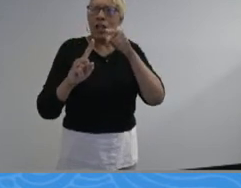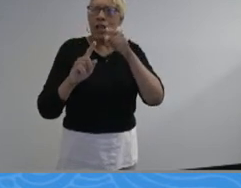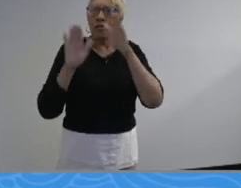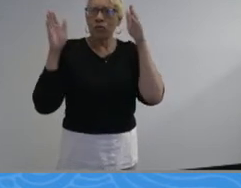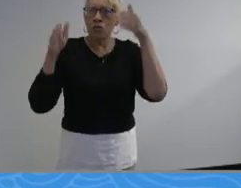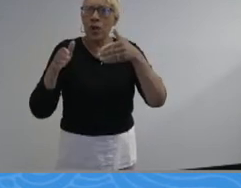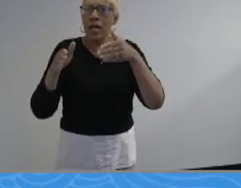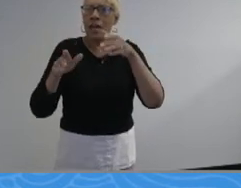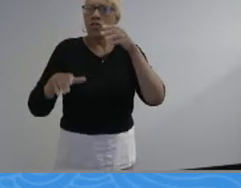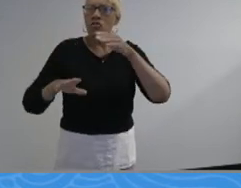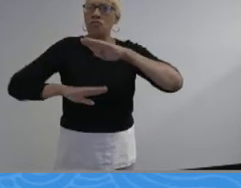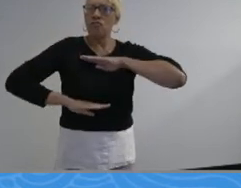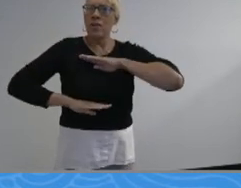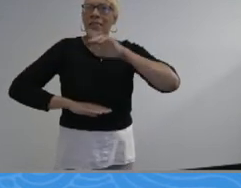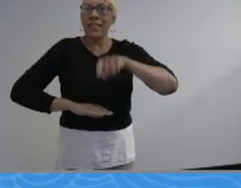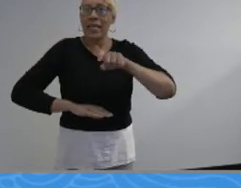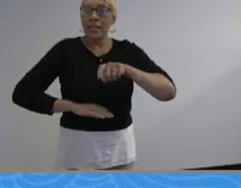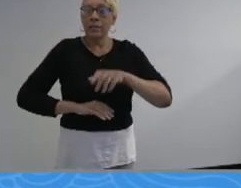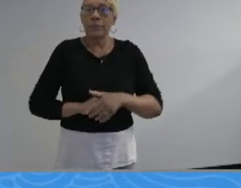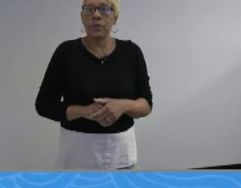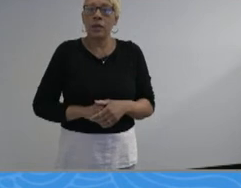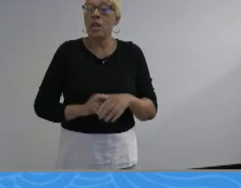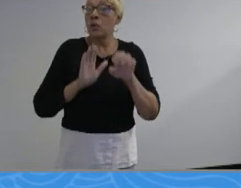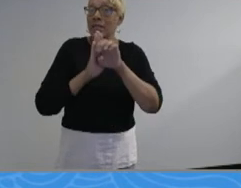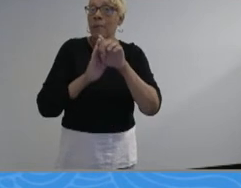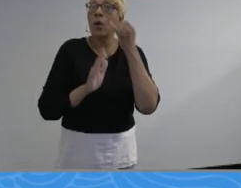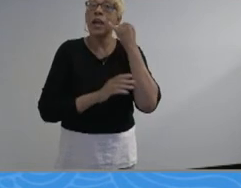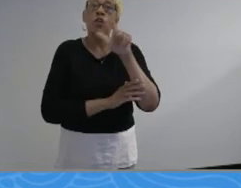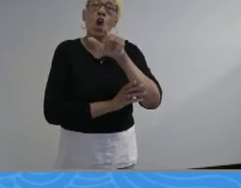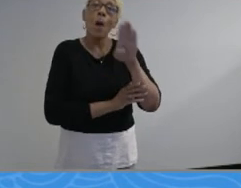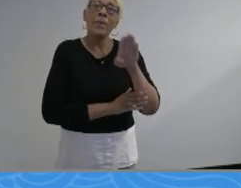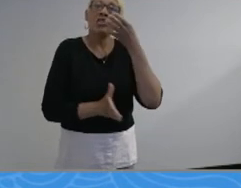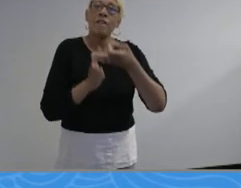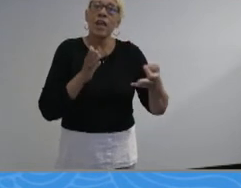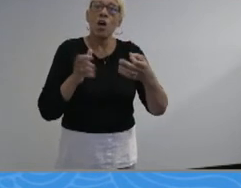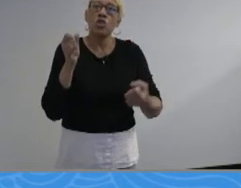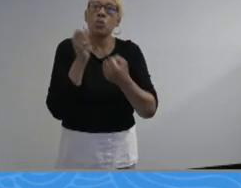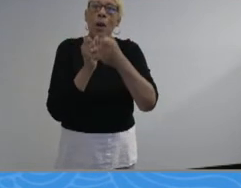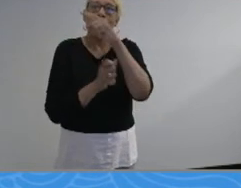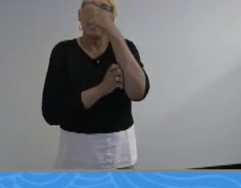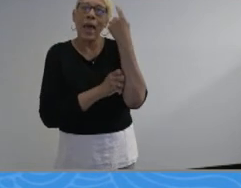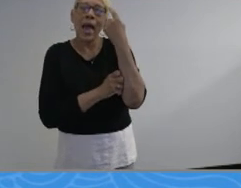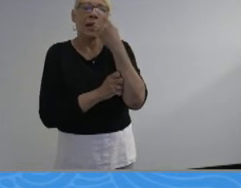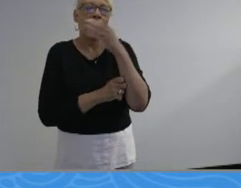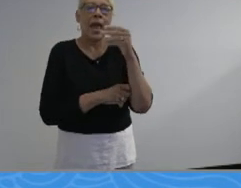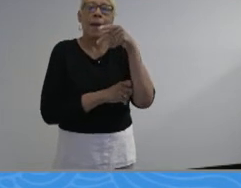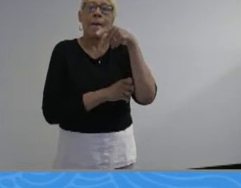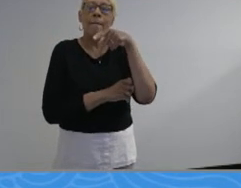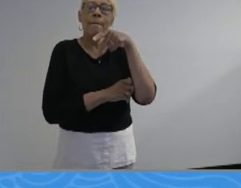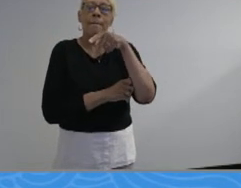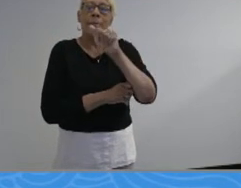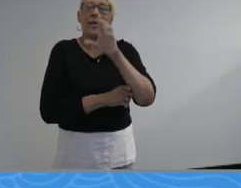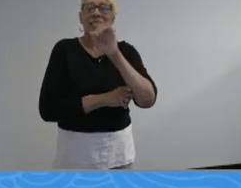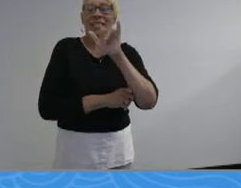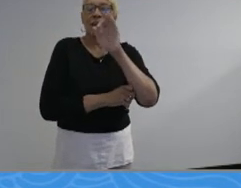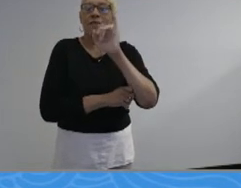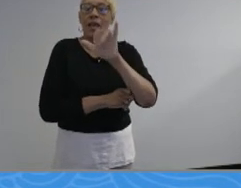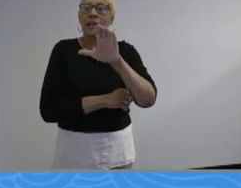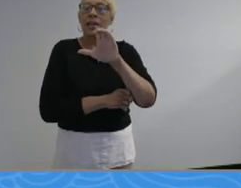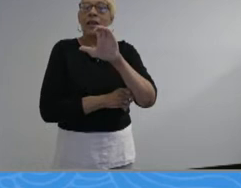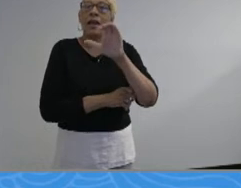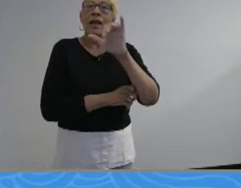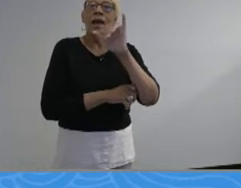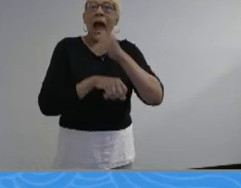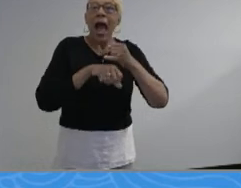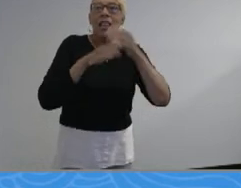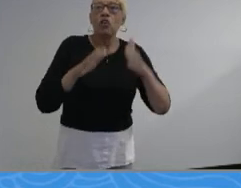meet the needs? For example, if Long Beach has consistently failed to support Black and Pacific Islander students' full potential, or if